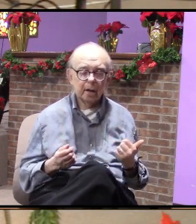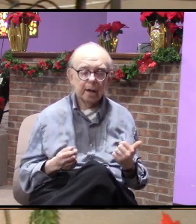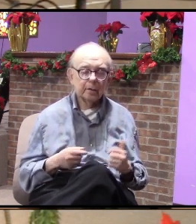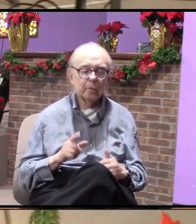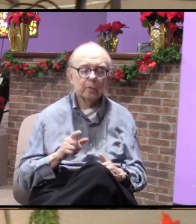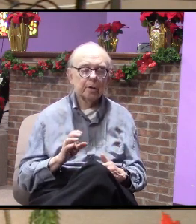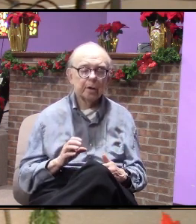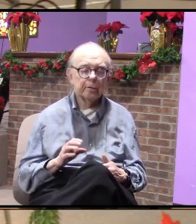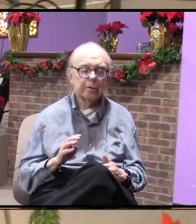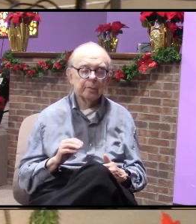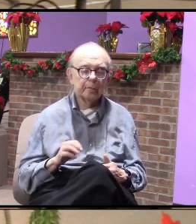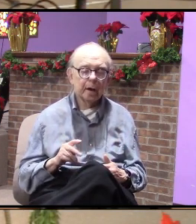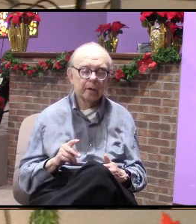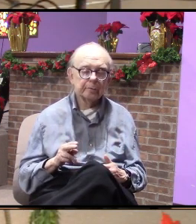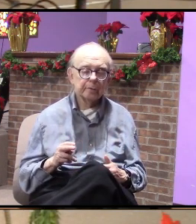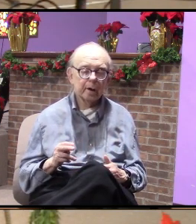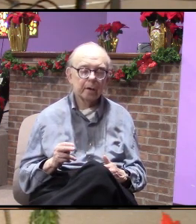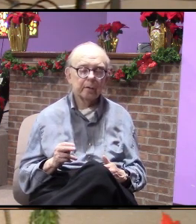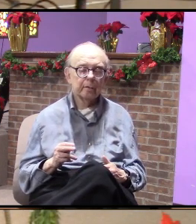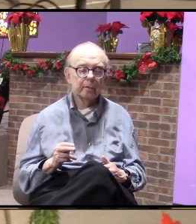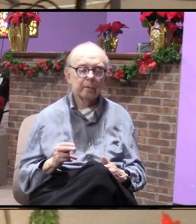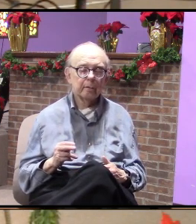hour.